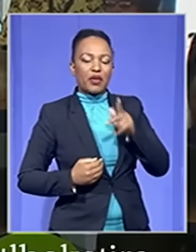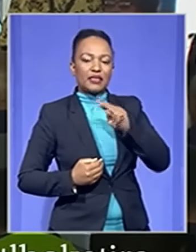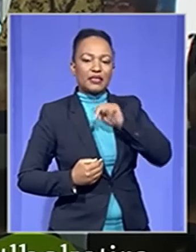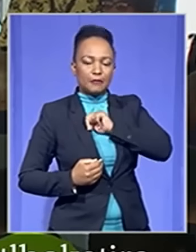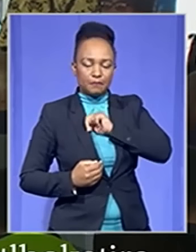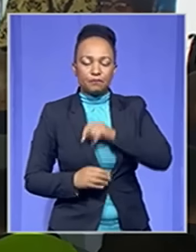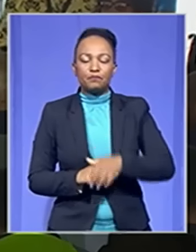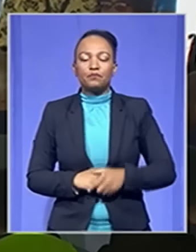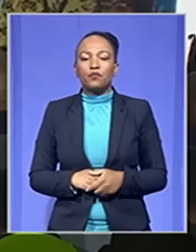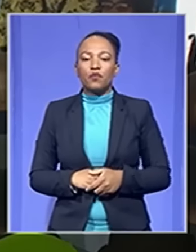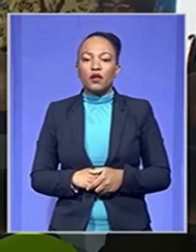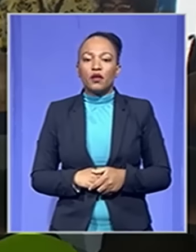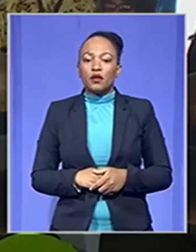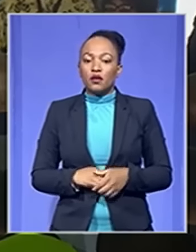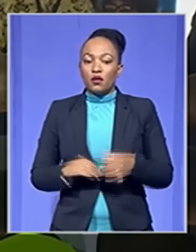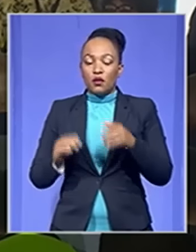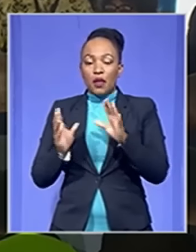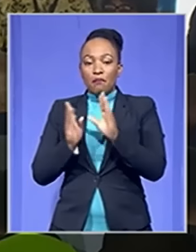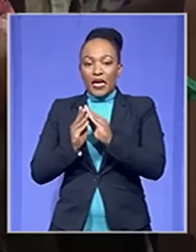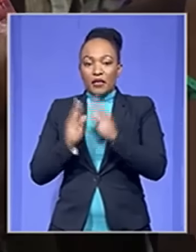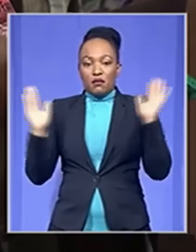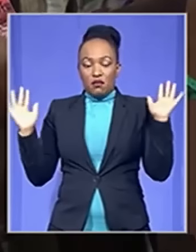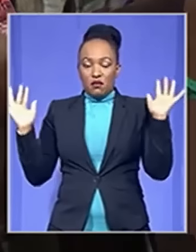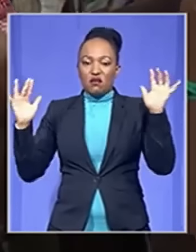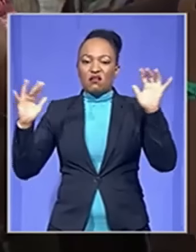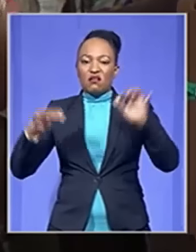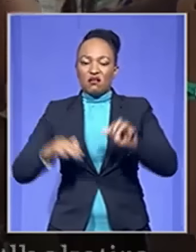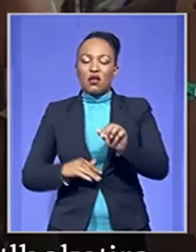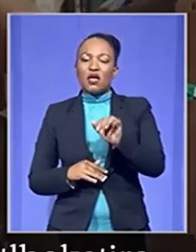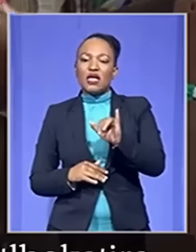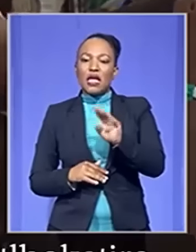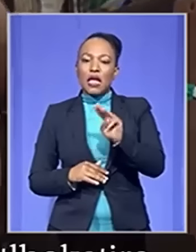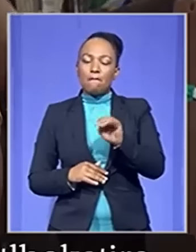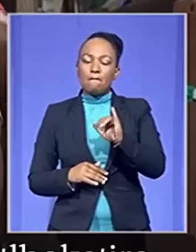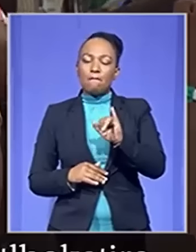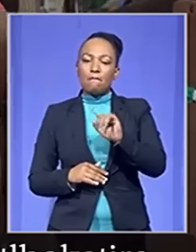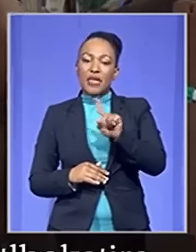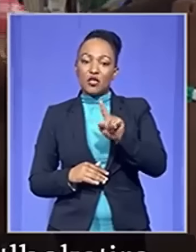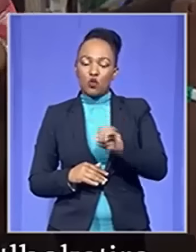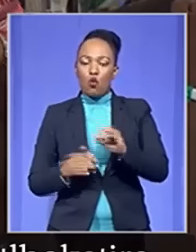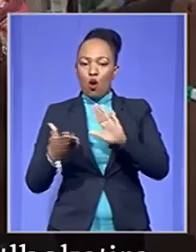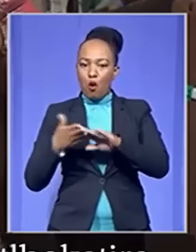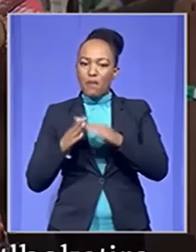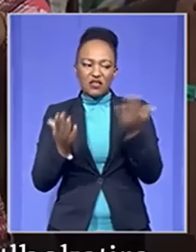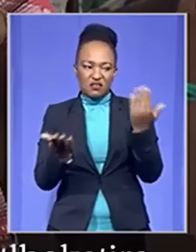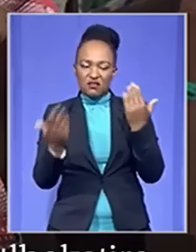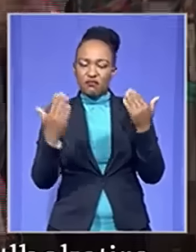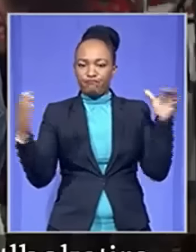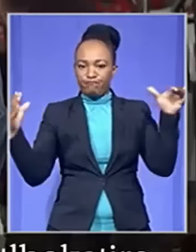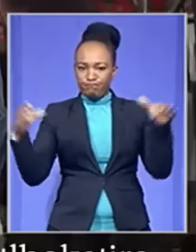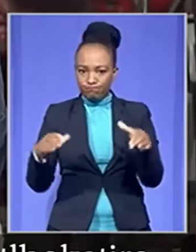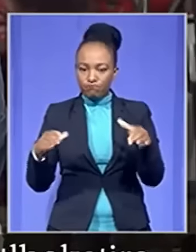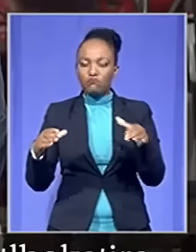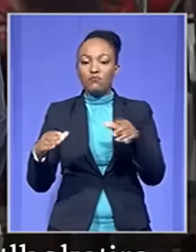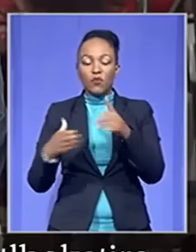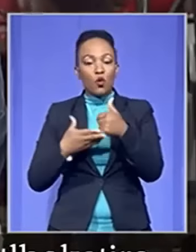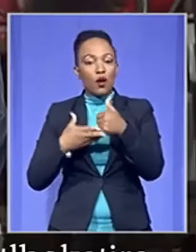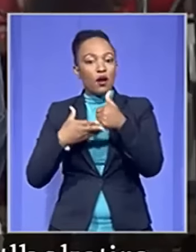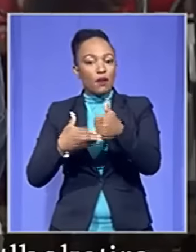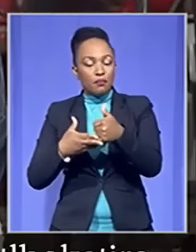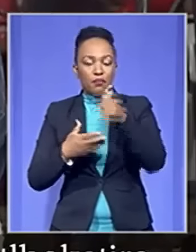Maitlhomo a Imbizo e ke go ikamanya le baagi go utlwa ka dintlha tseo di ba amang. Go solofelwa gore seo se ka thusa puso go tsiboga